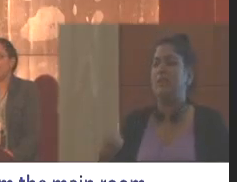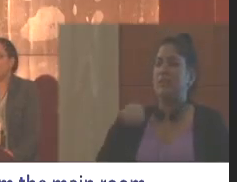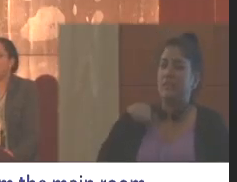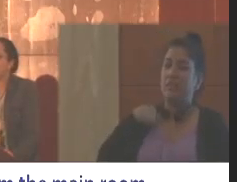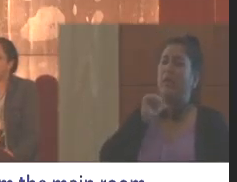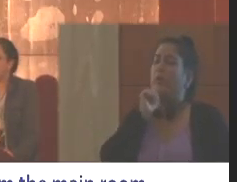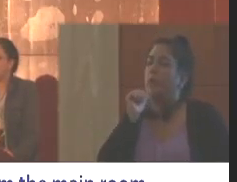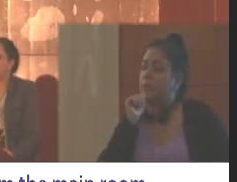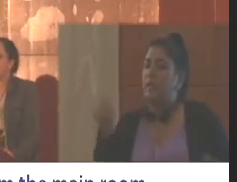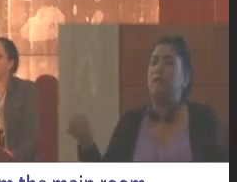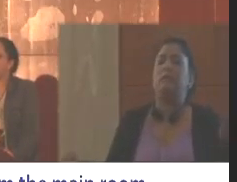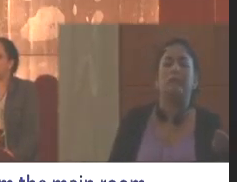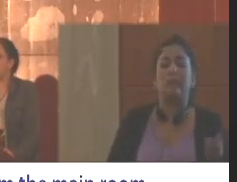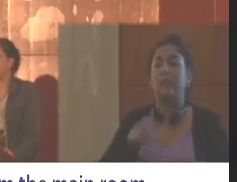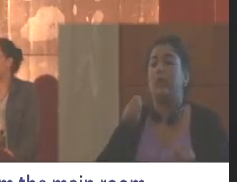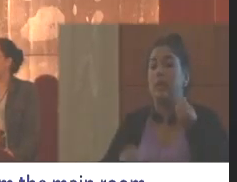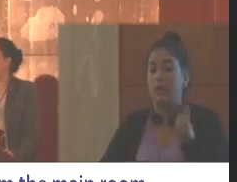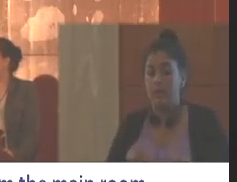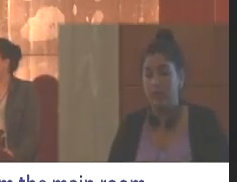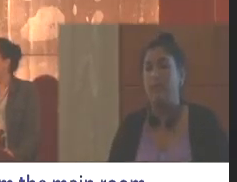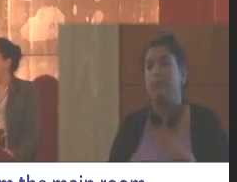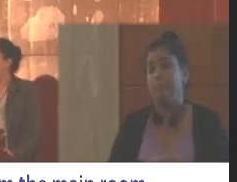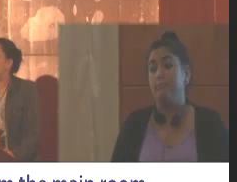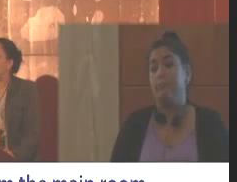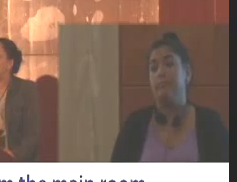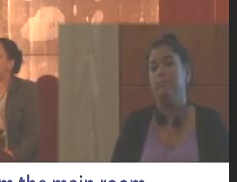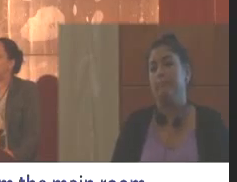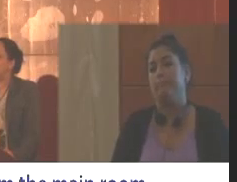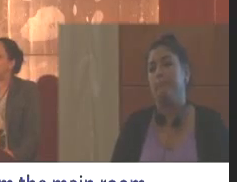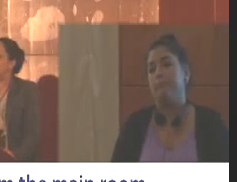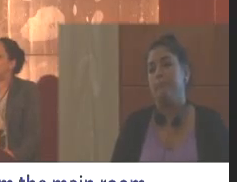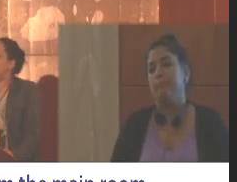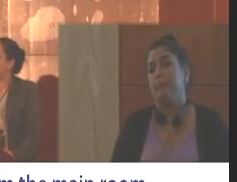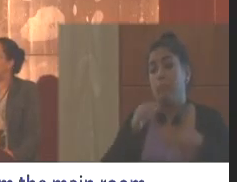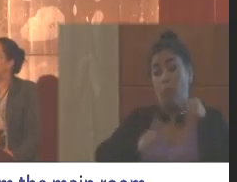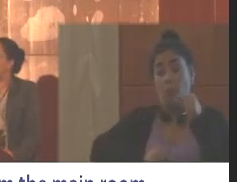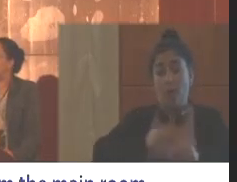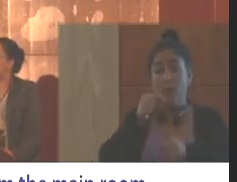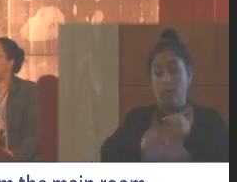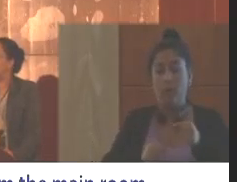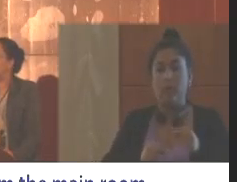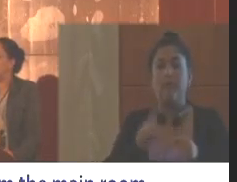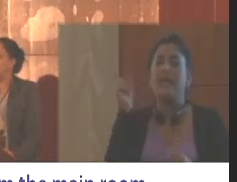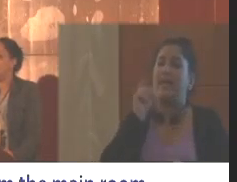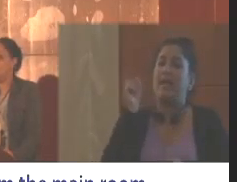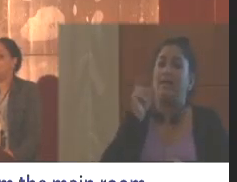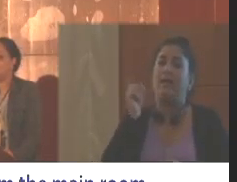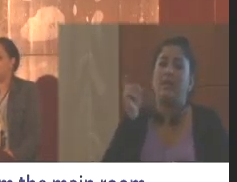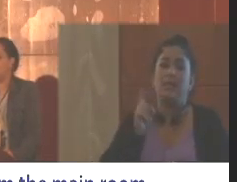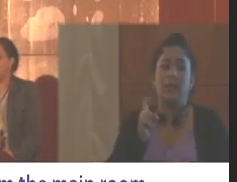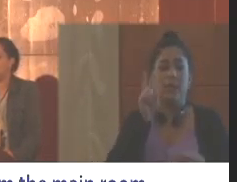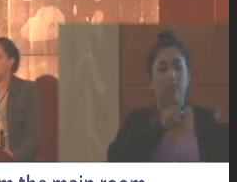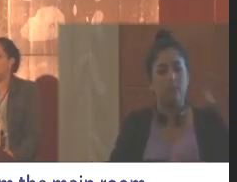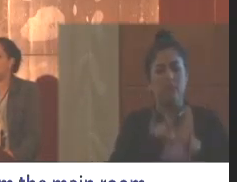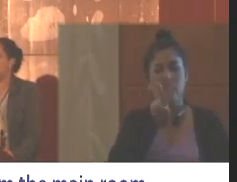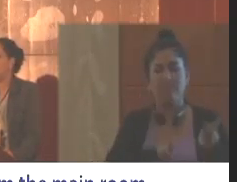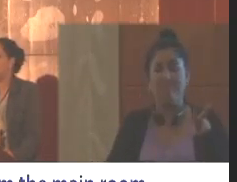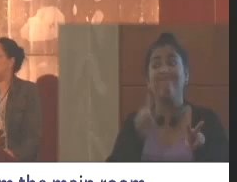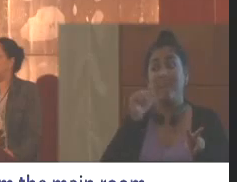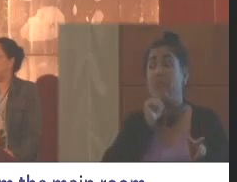of resources based on risk management with a perspective vision on which we should work with tools